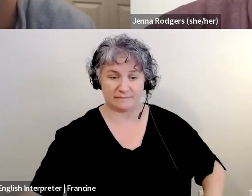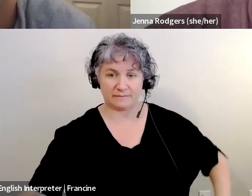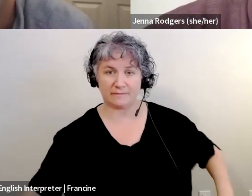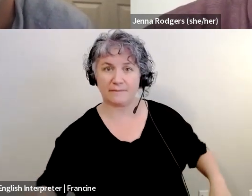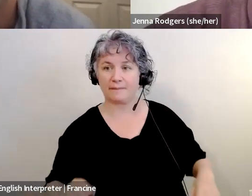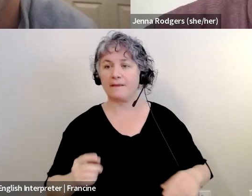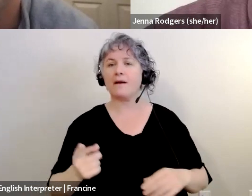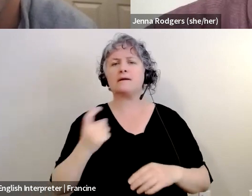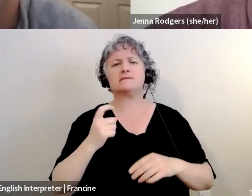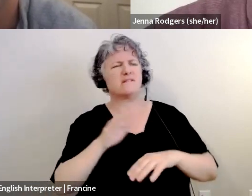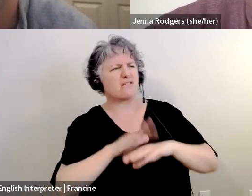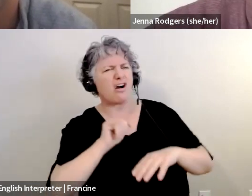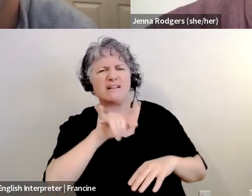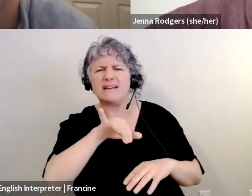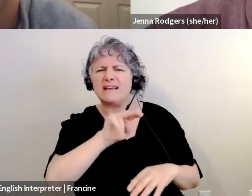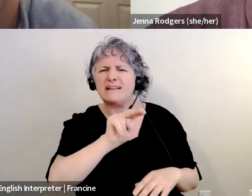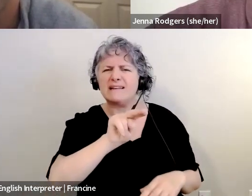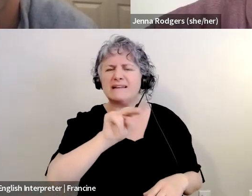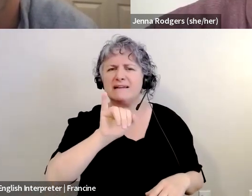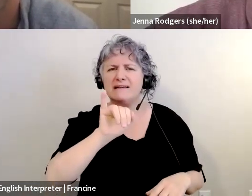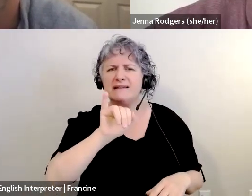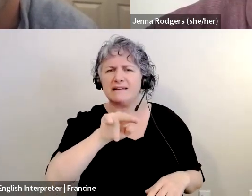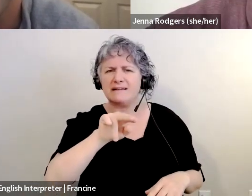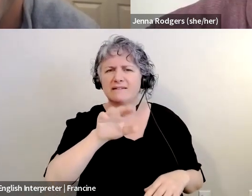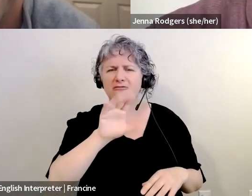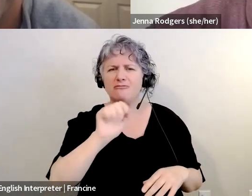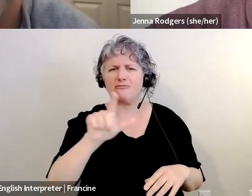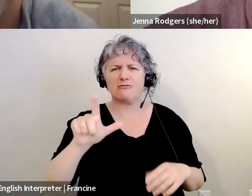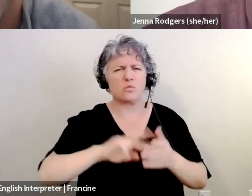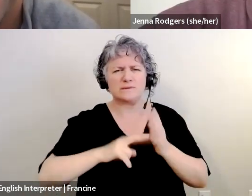What is calling in? There you go. That's a good question.